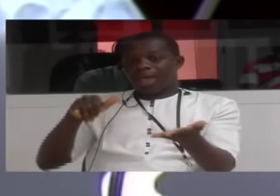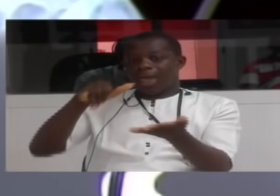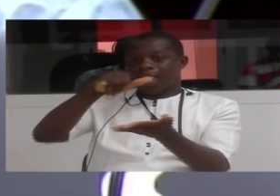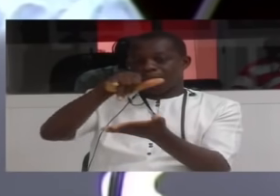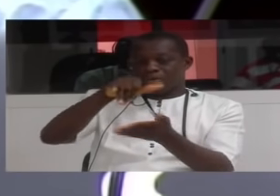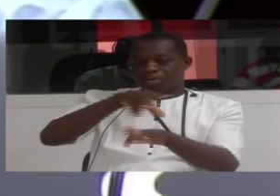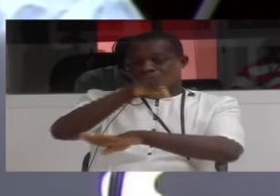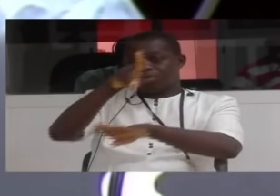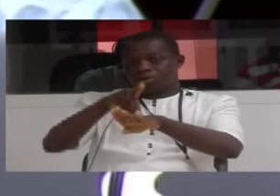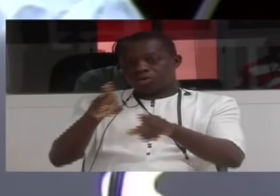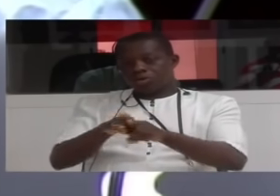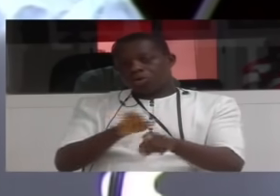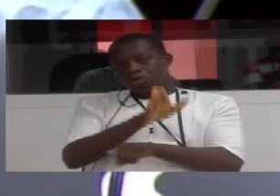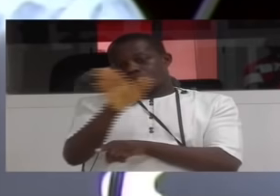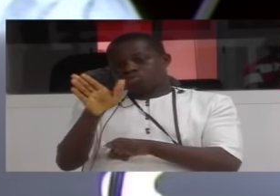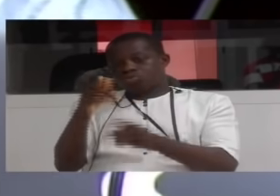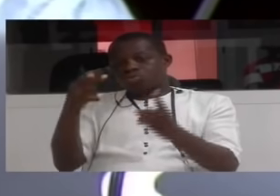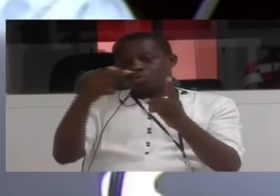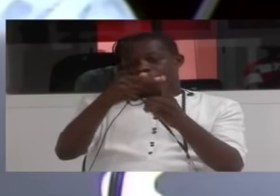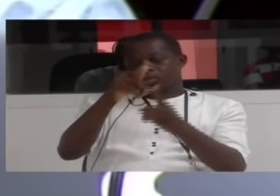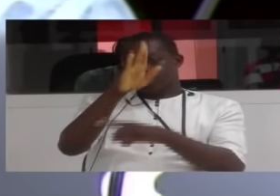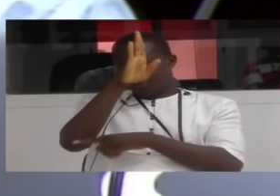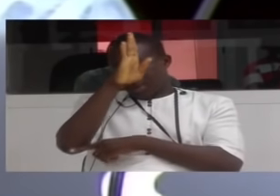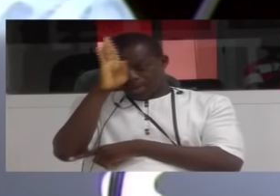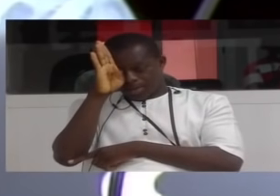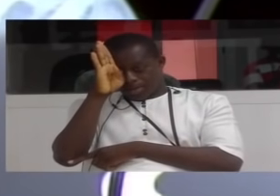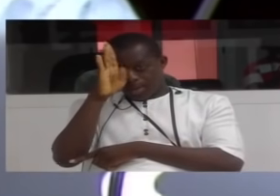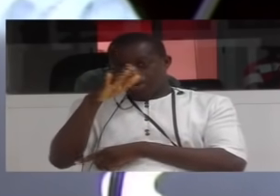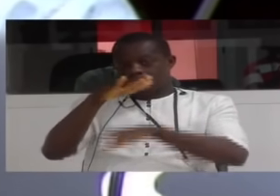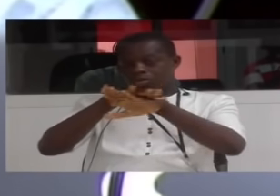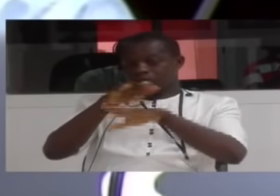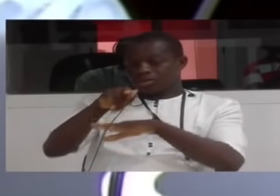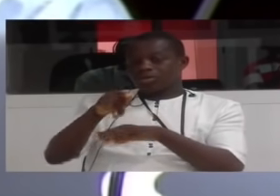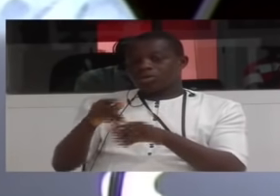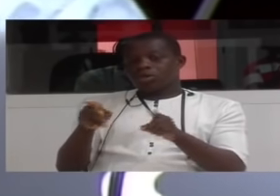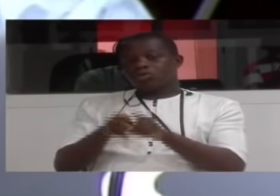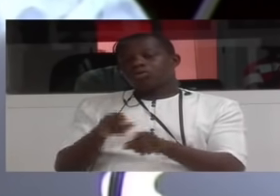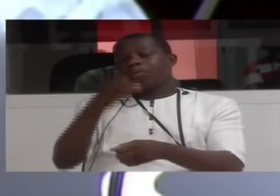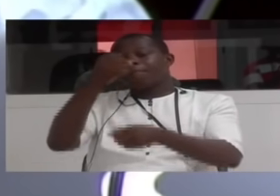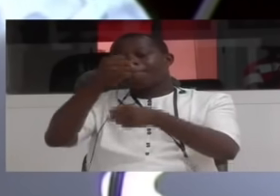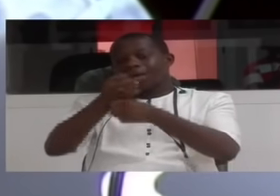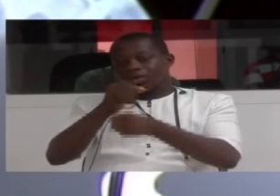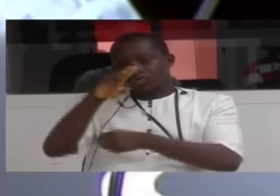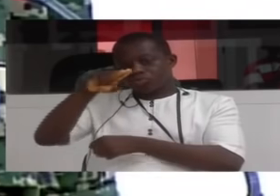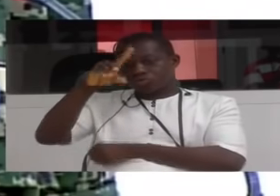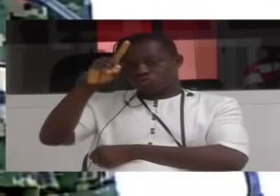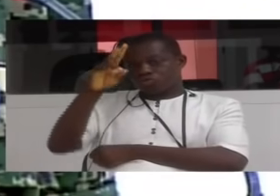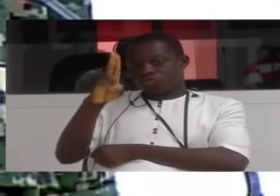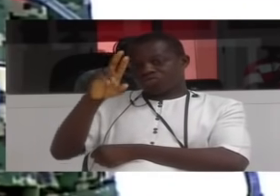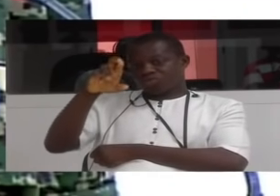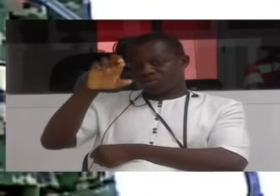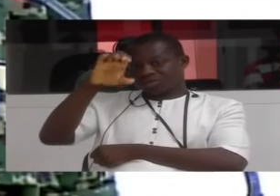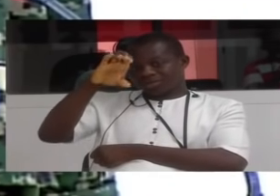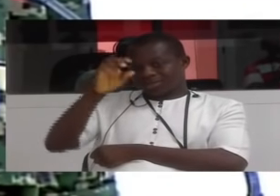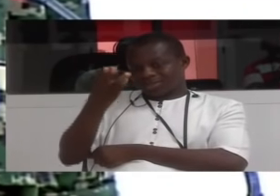you turned right towards Birkama, and at that point, you suffocated Ndour Cham and killed him. Wax